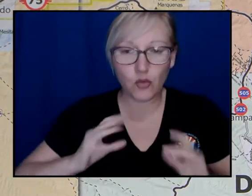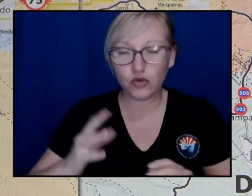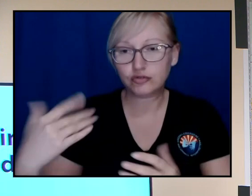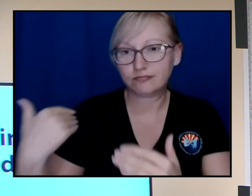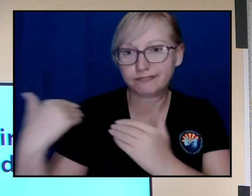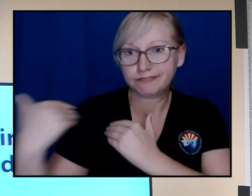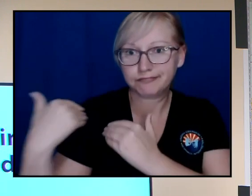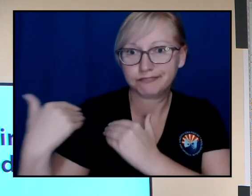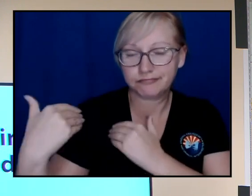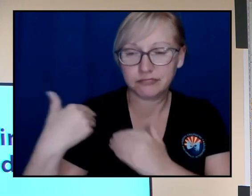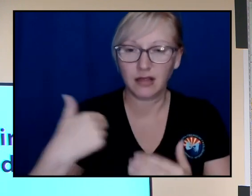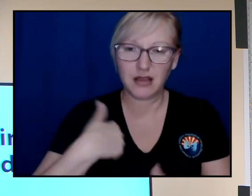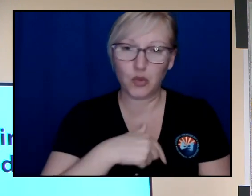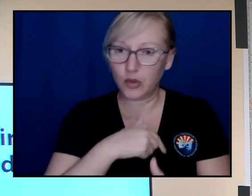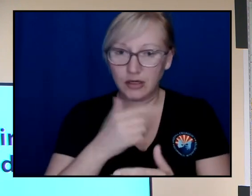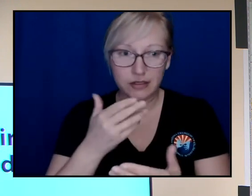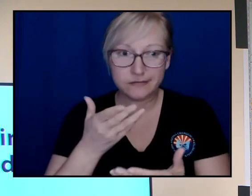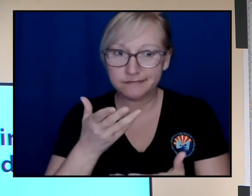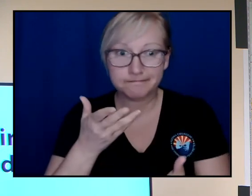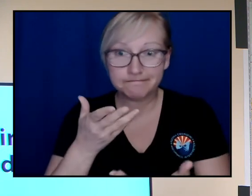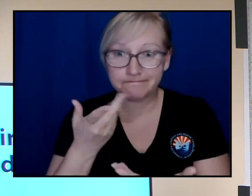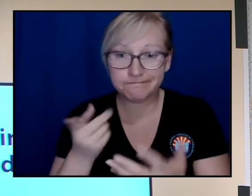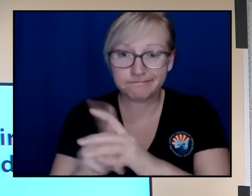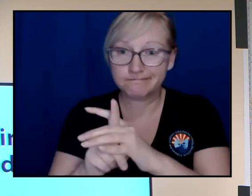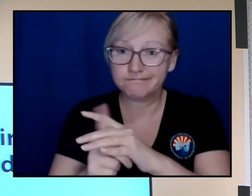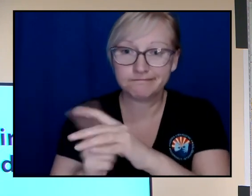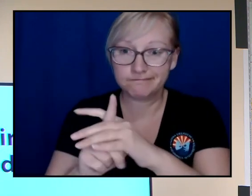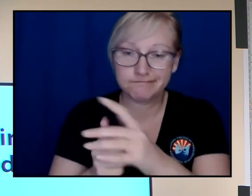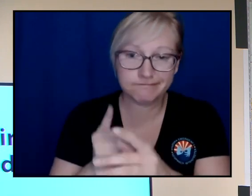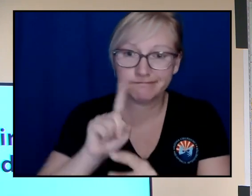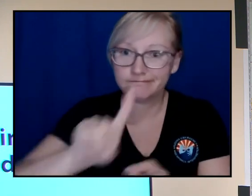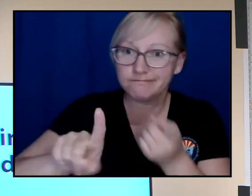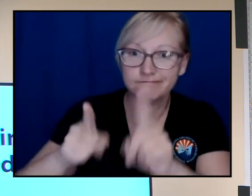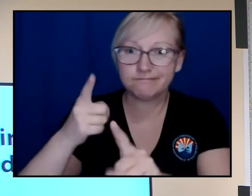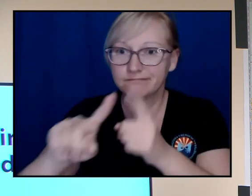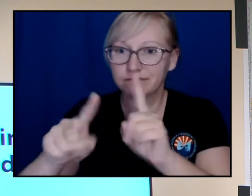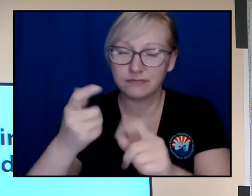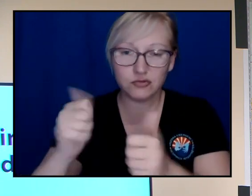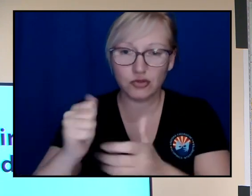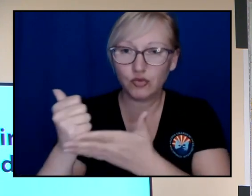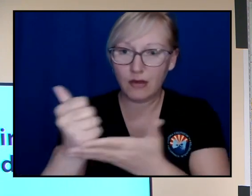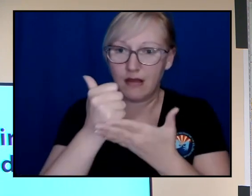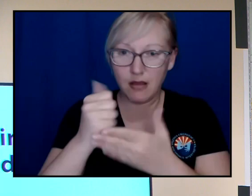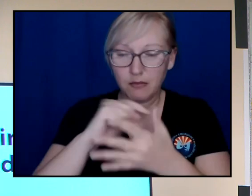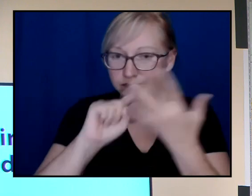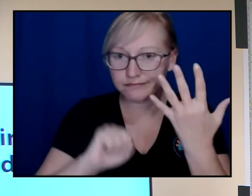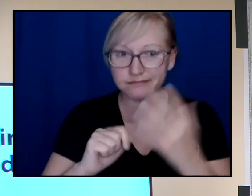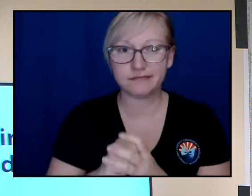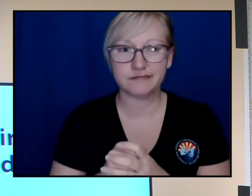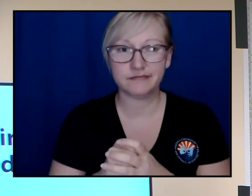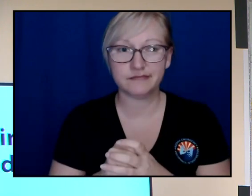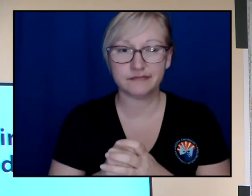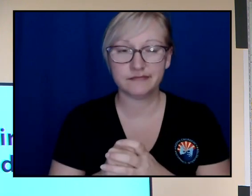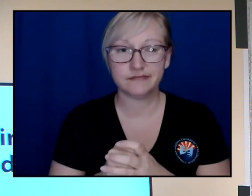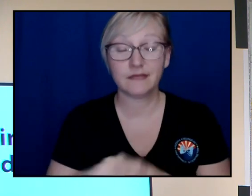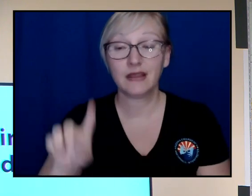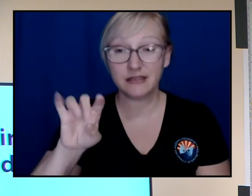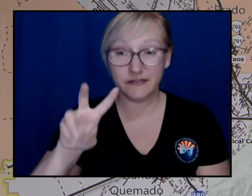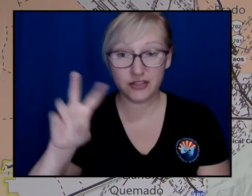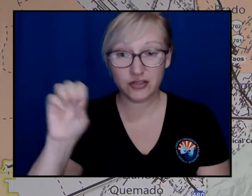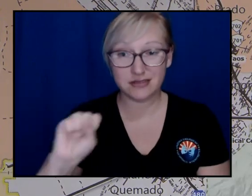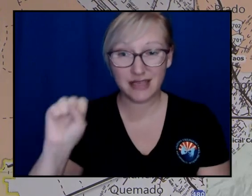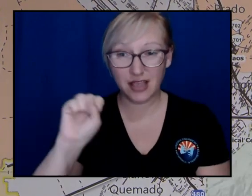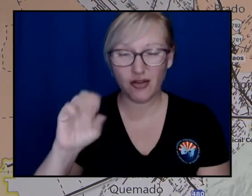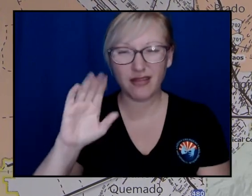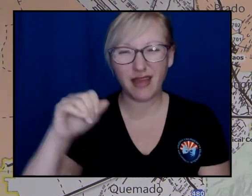of. Moving on up to Division Sierra. On what we're calling the Pot Creek line, a lot of good work and